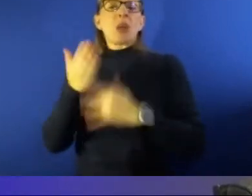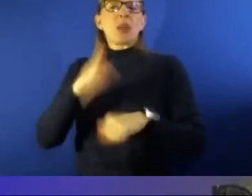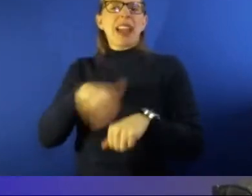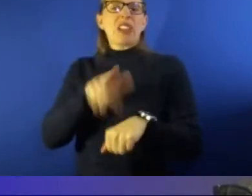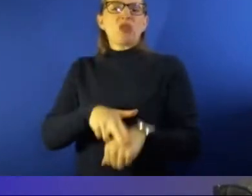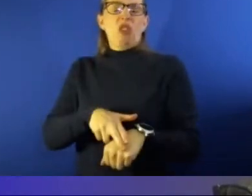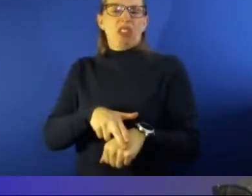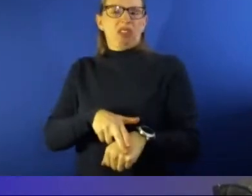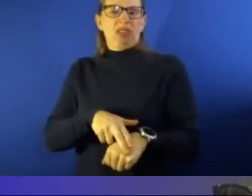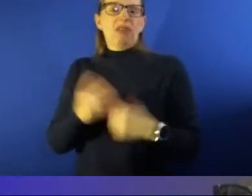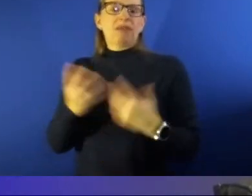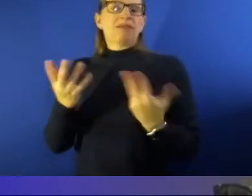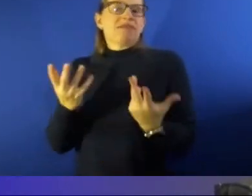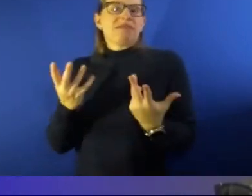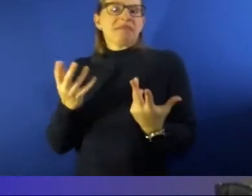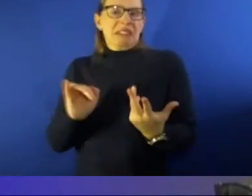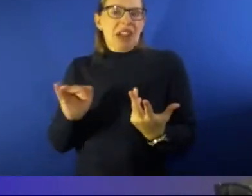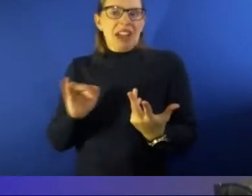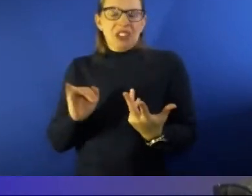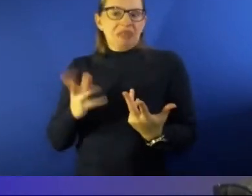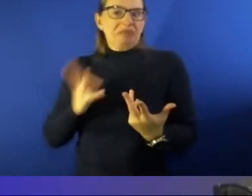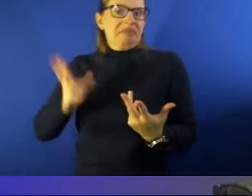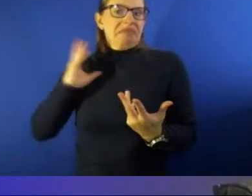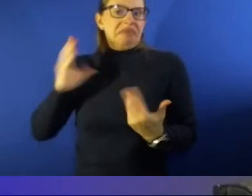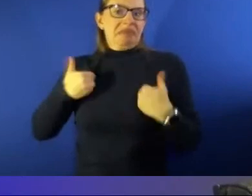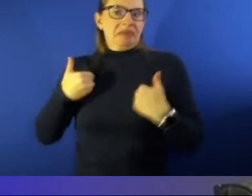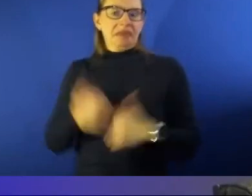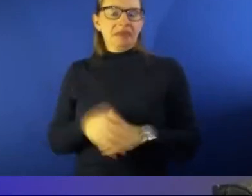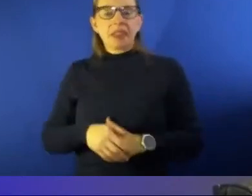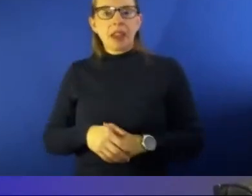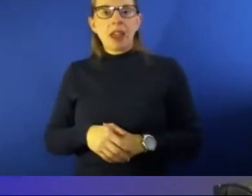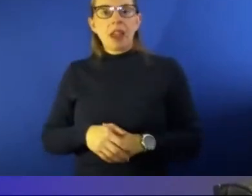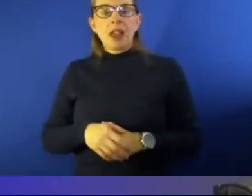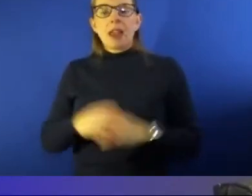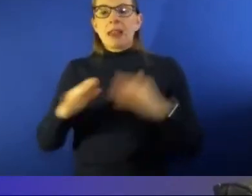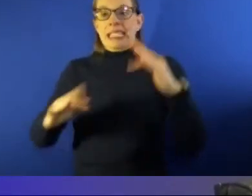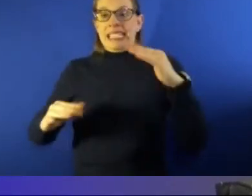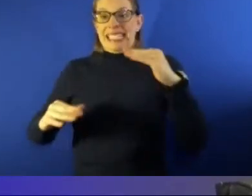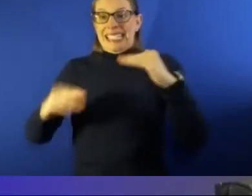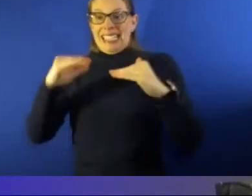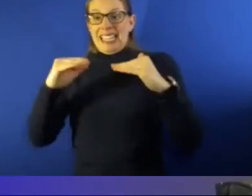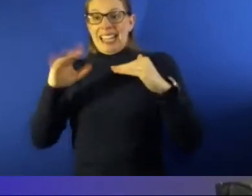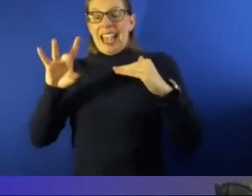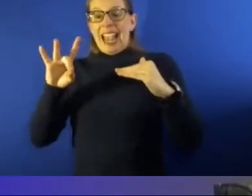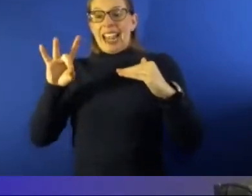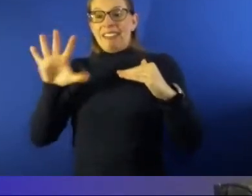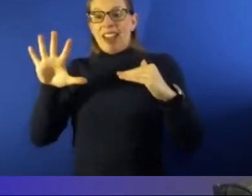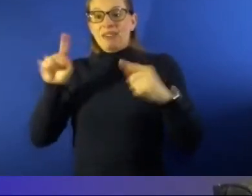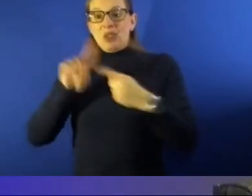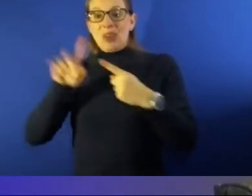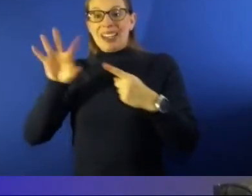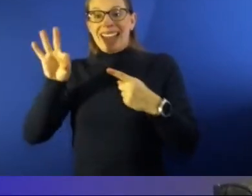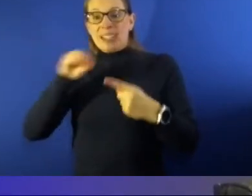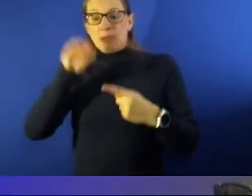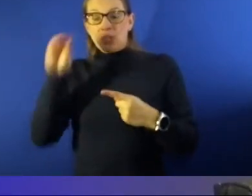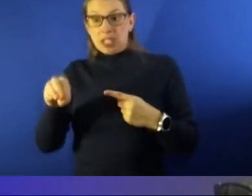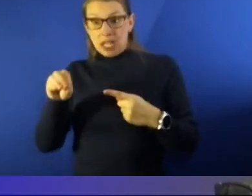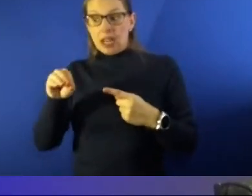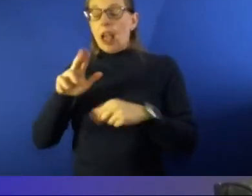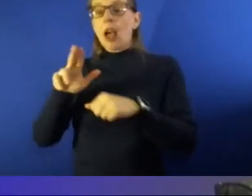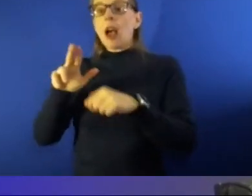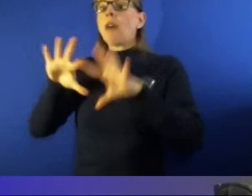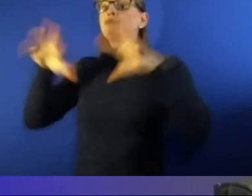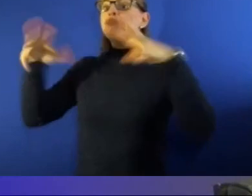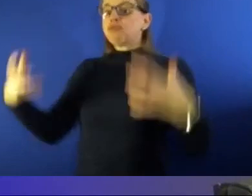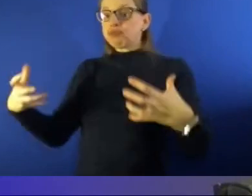situation like this, what we're talking about is we need to reach a level where 85 to 90% of the population is functionally immune, whether that's